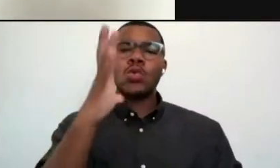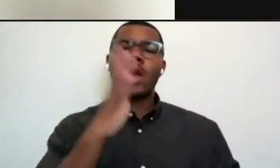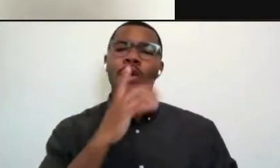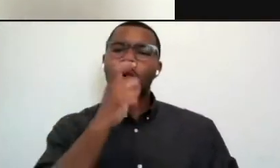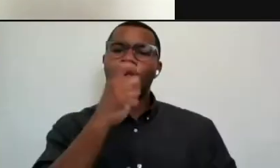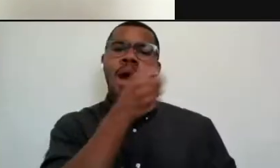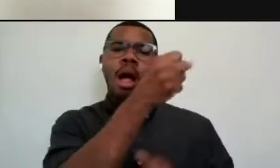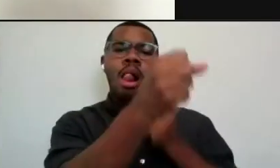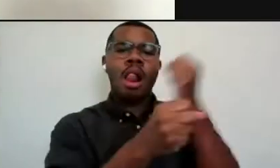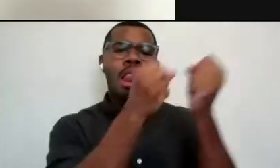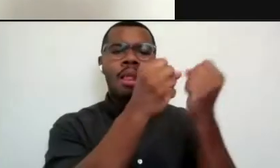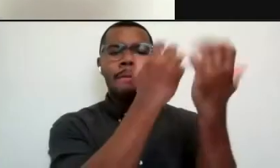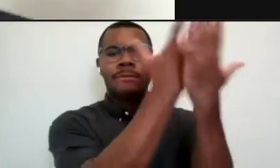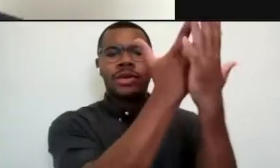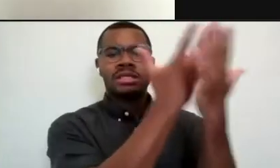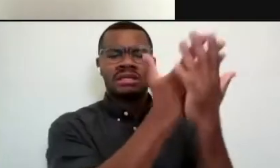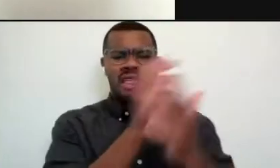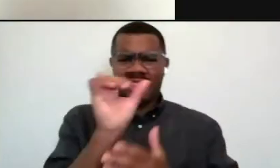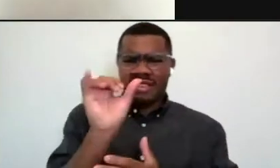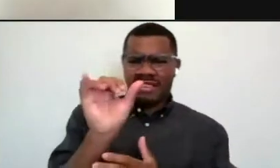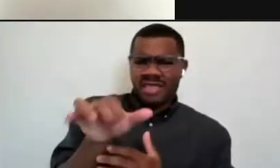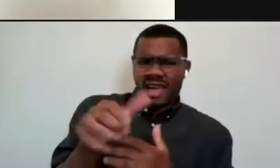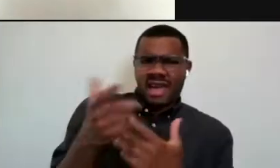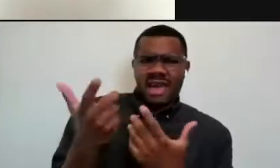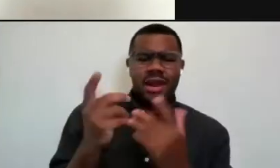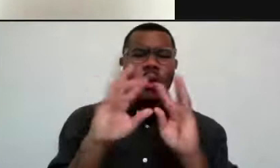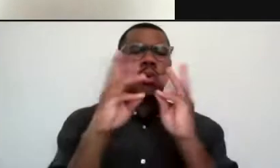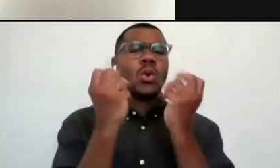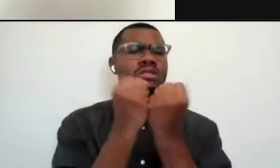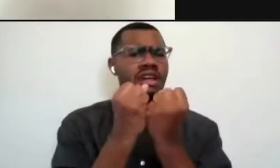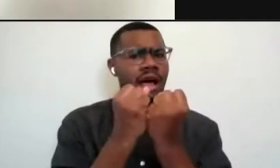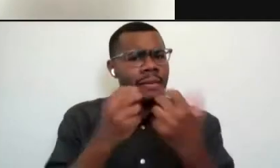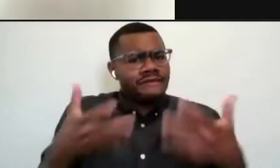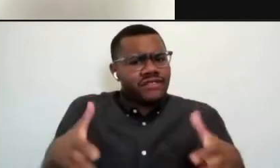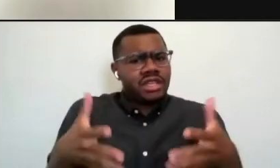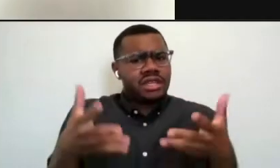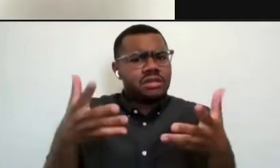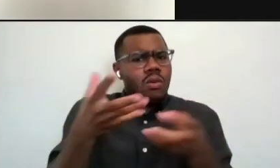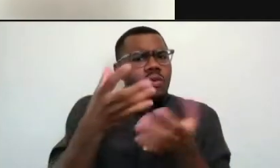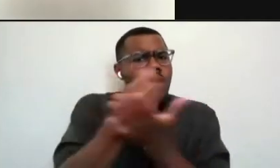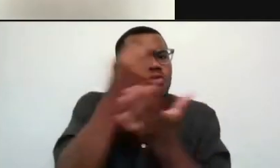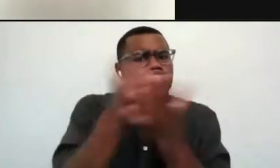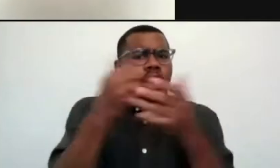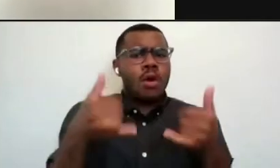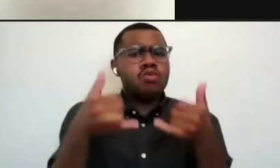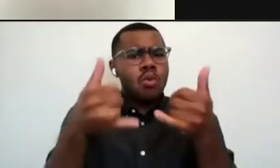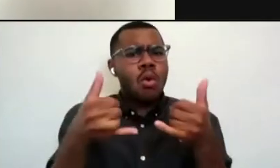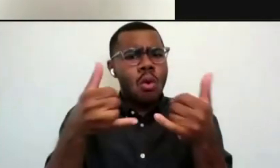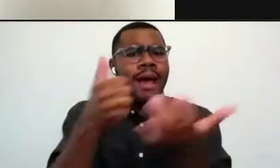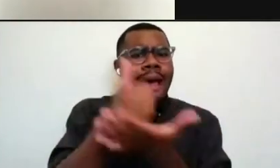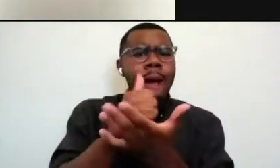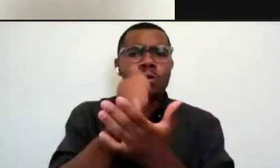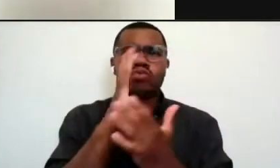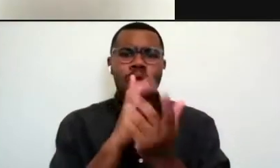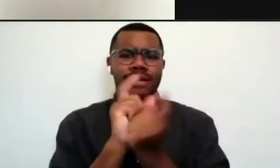award-winning performance workshop that's committed to the personal and social transformation of women. And it's now in